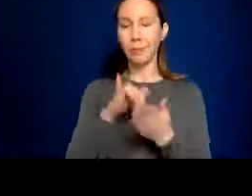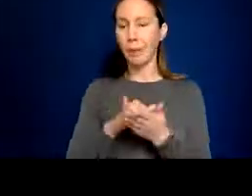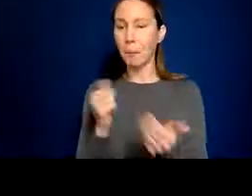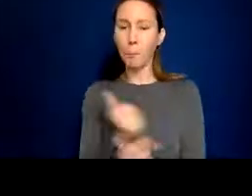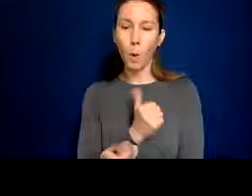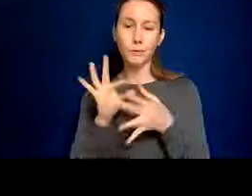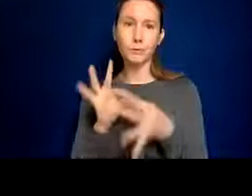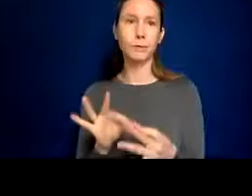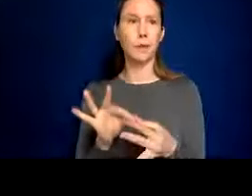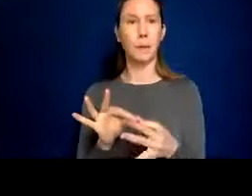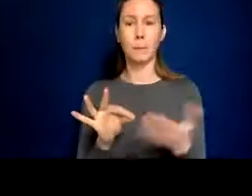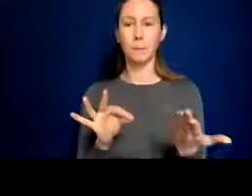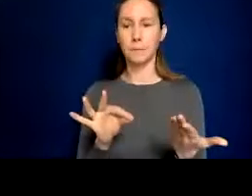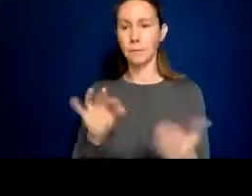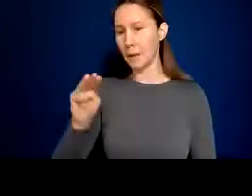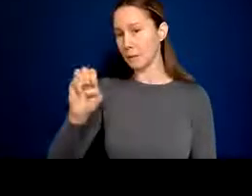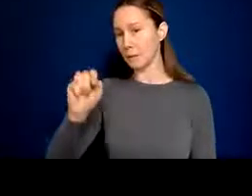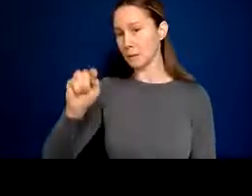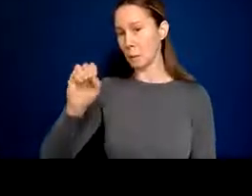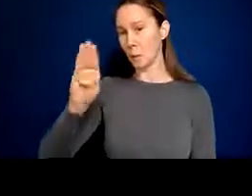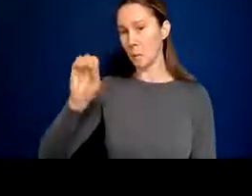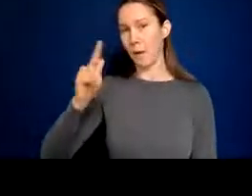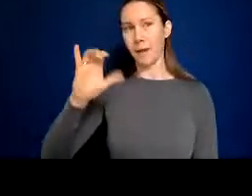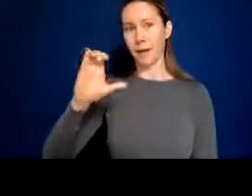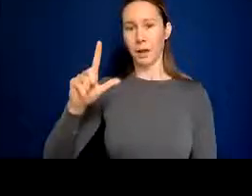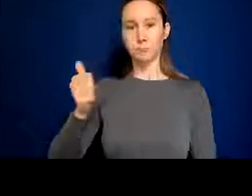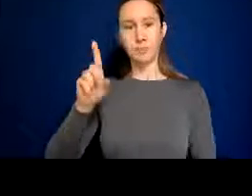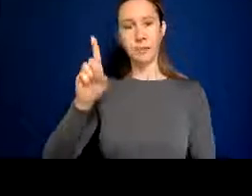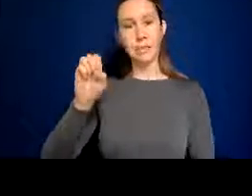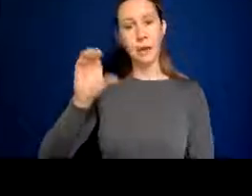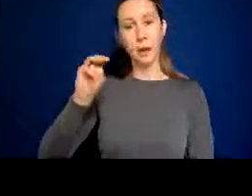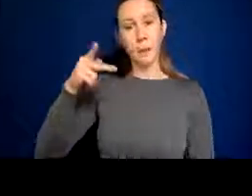of metabolic decompensations or